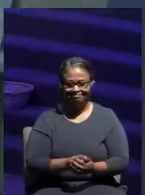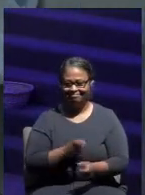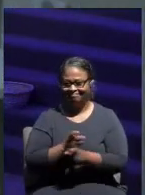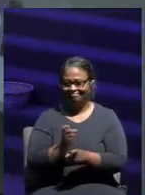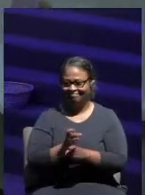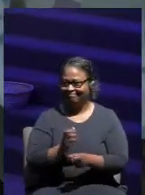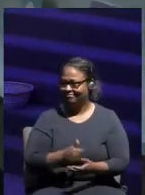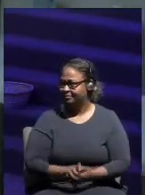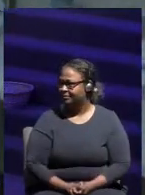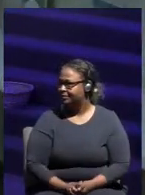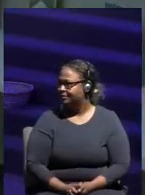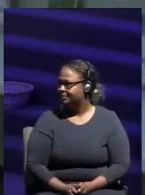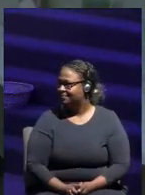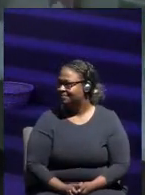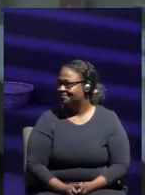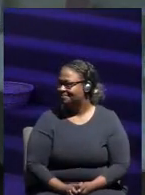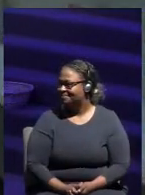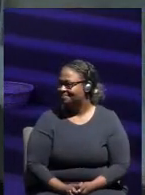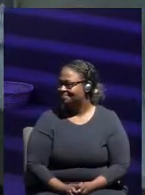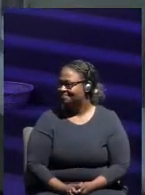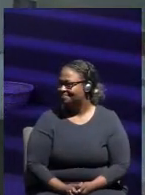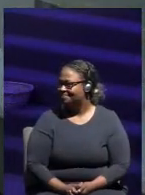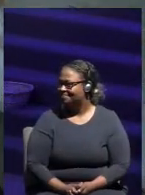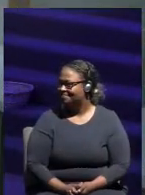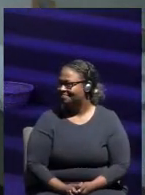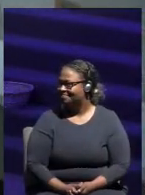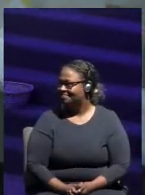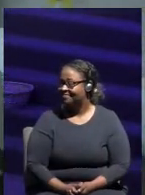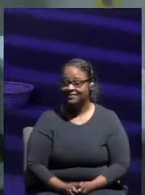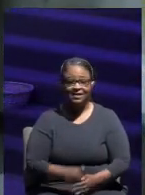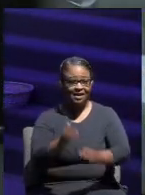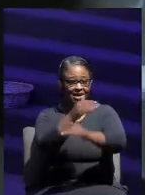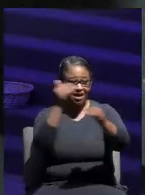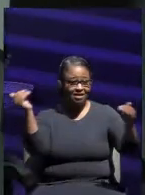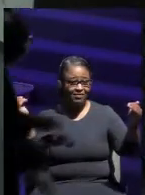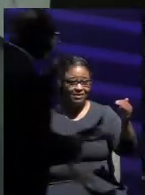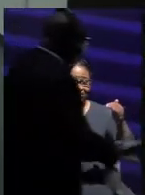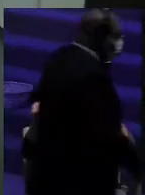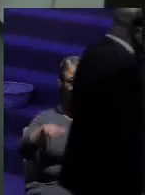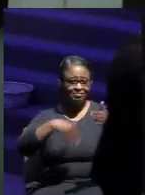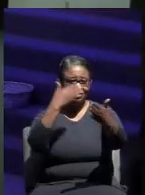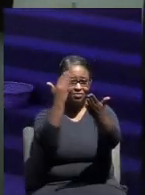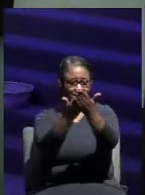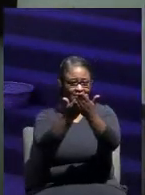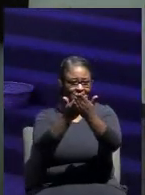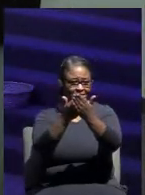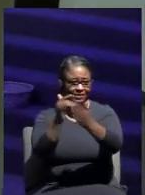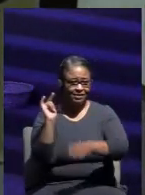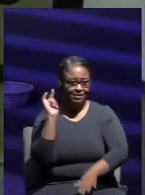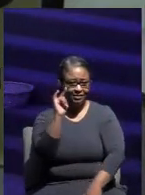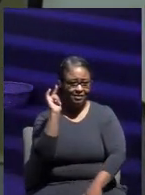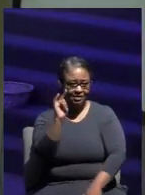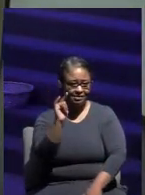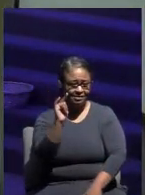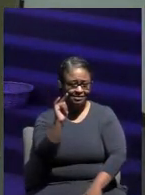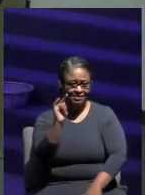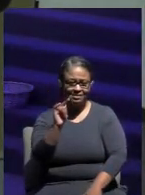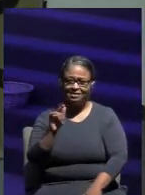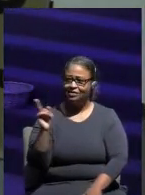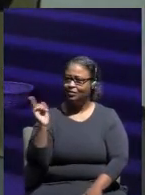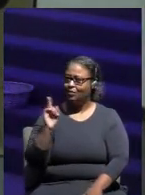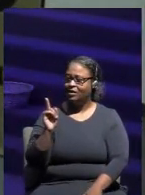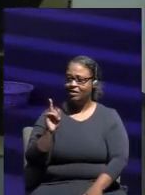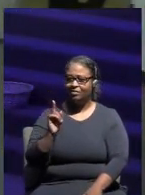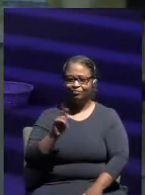That's Heaven Bound Airlines. There it is right there. Heavenbound. This is where the children, pre-K